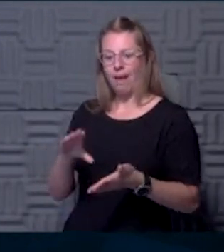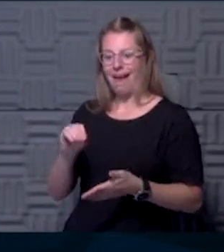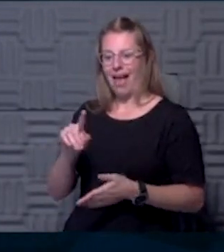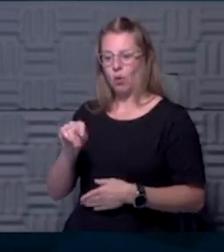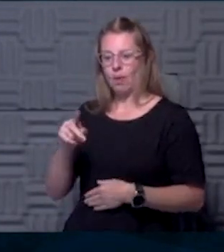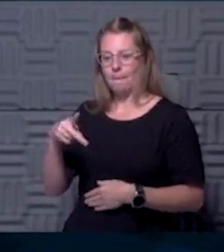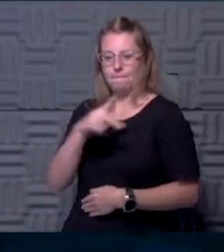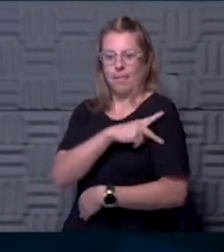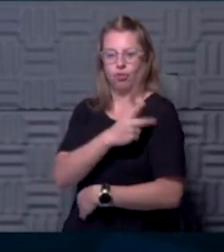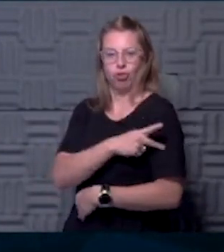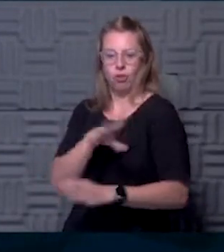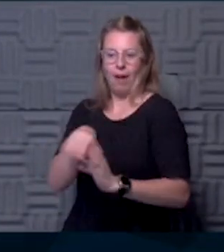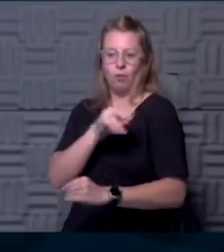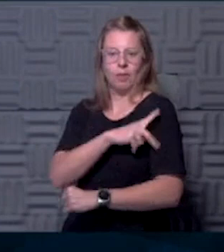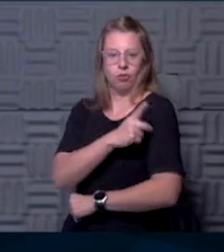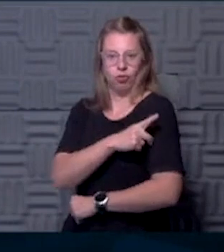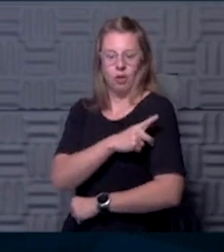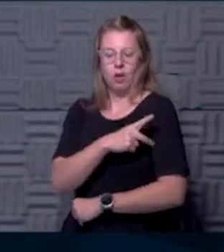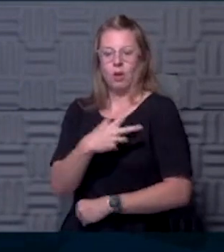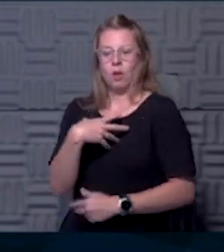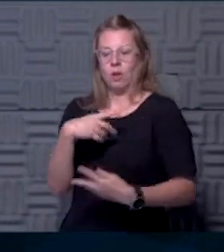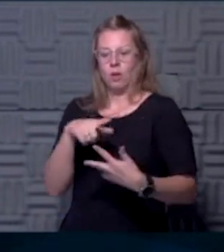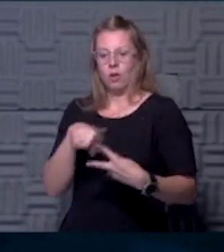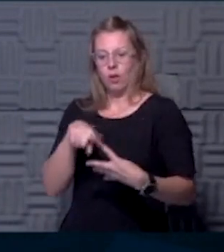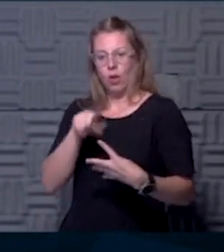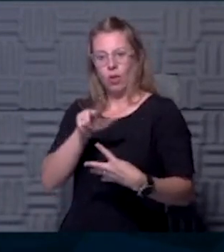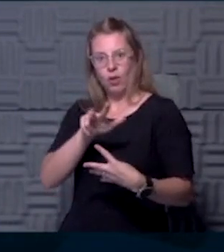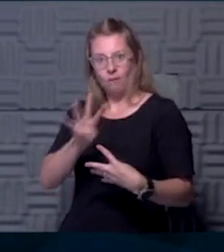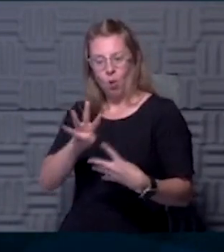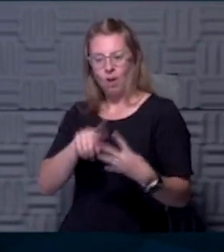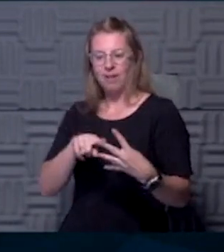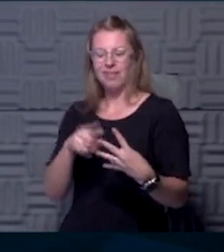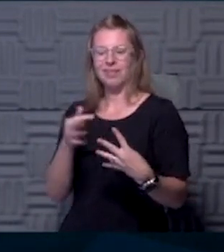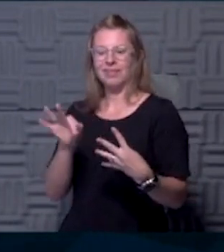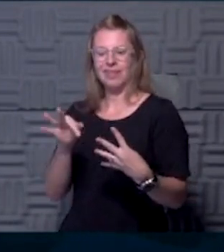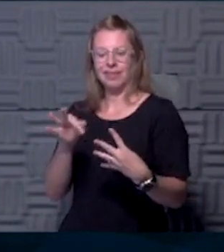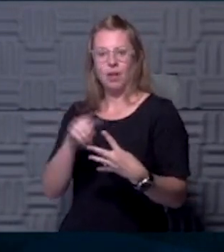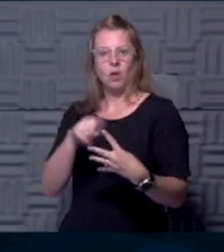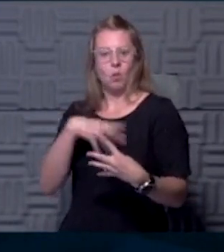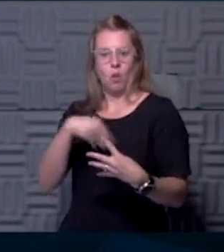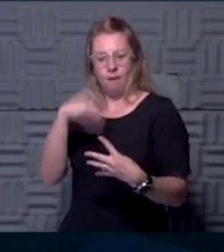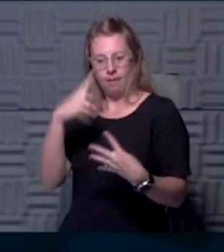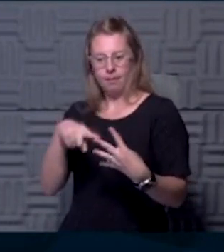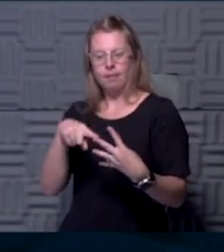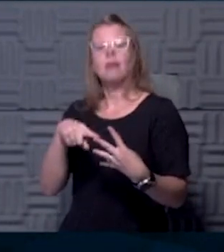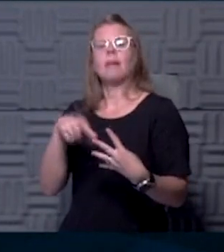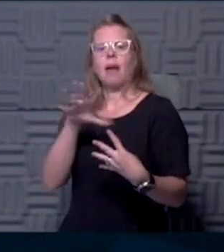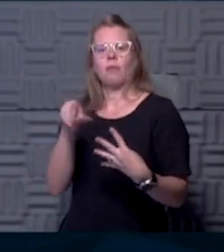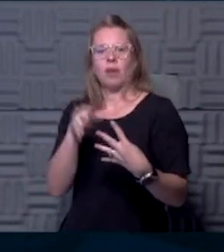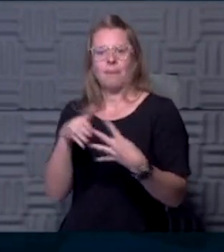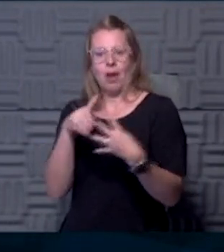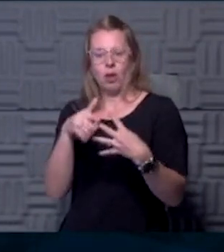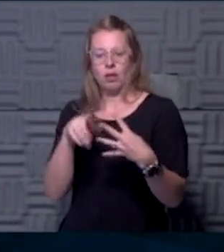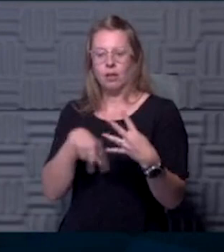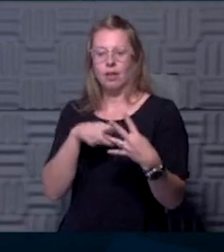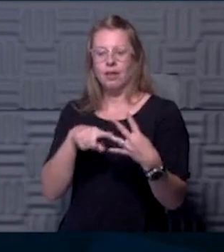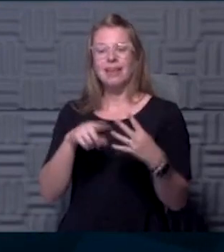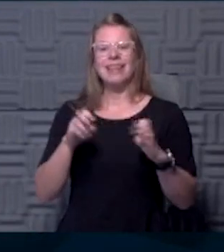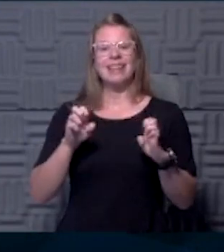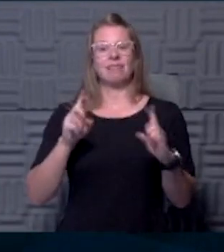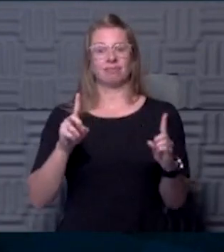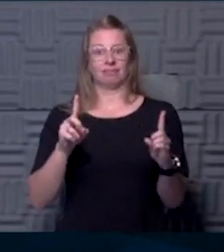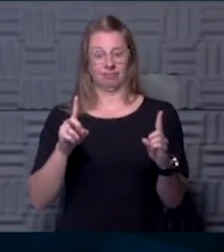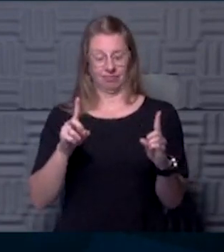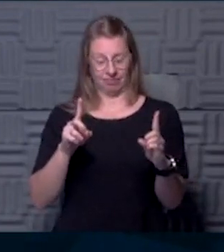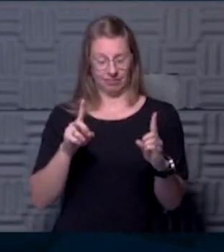different, 41% white or Caucasian, followed by about 19 or 20% African American. And then in the emergency department, it was